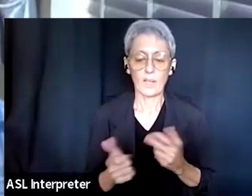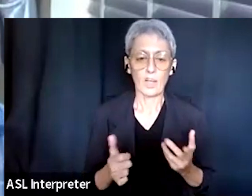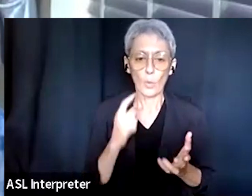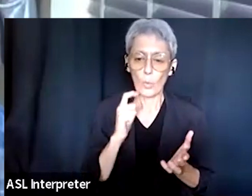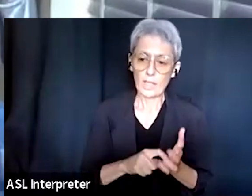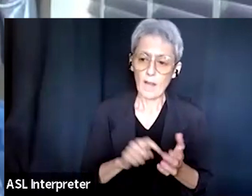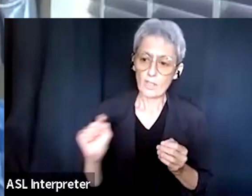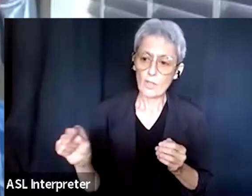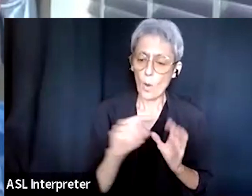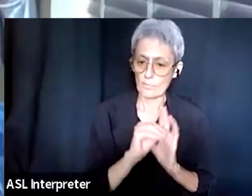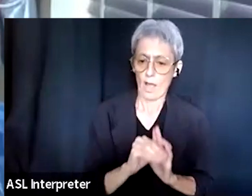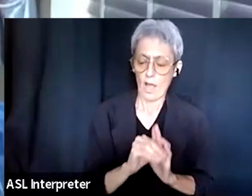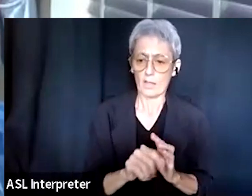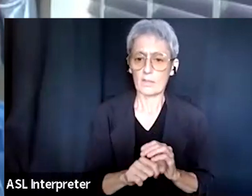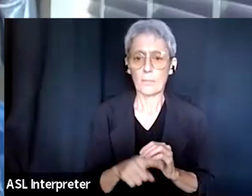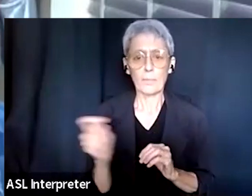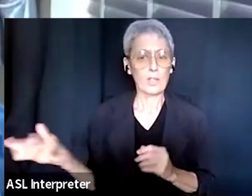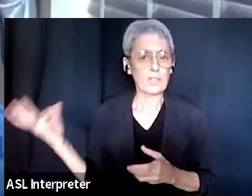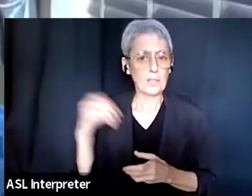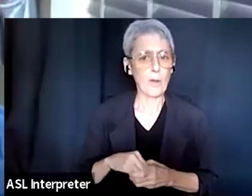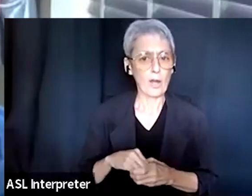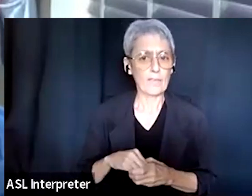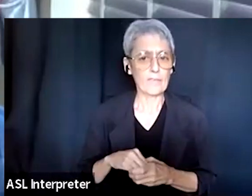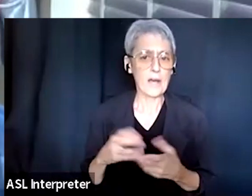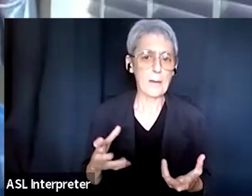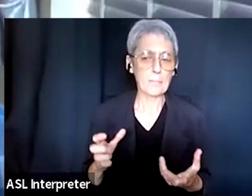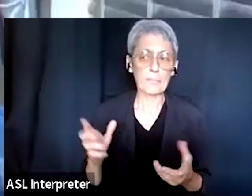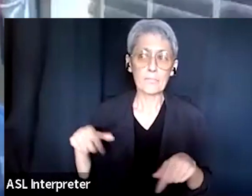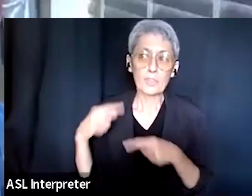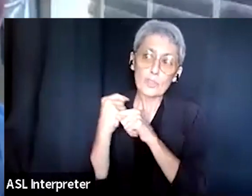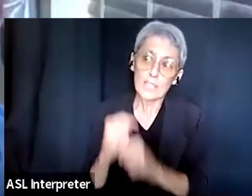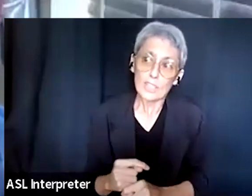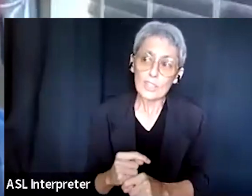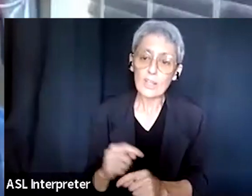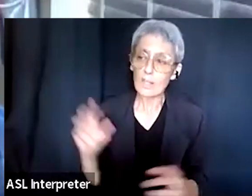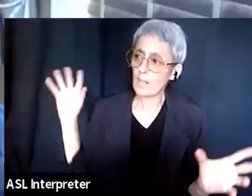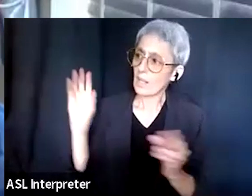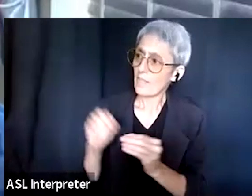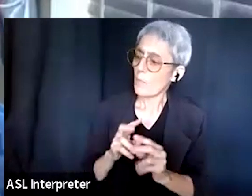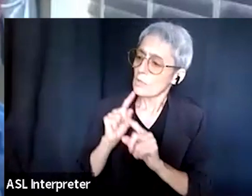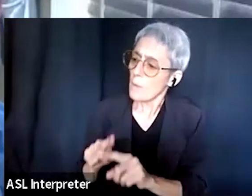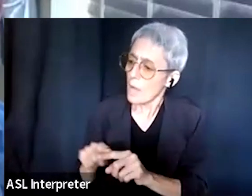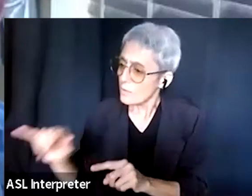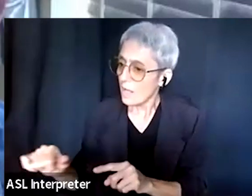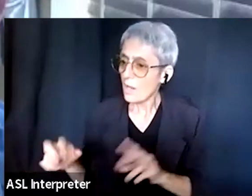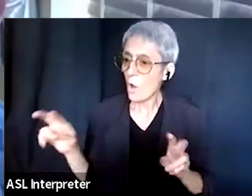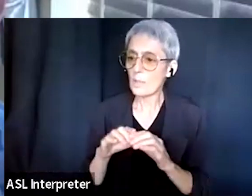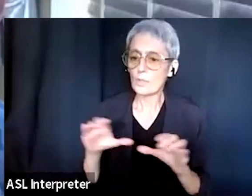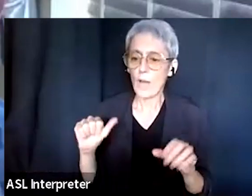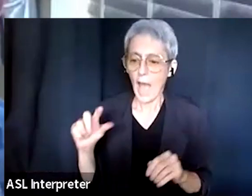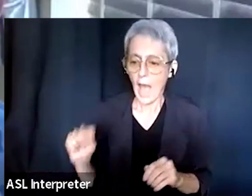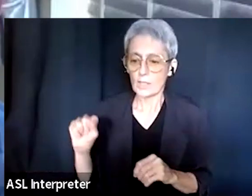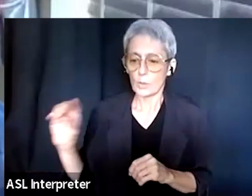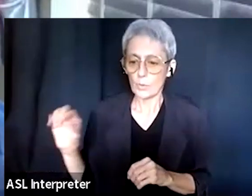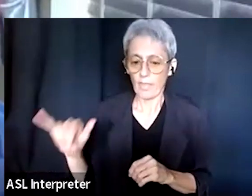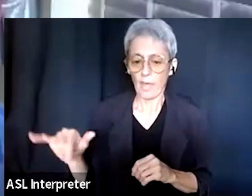of a tradition that we are responding to and hoping to add to. So a simple